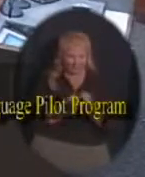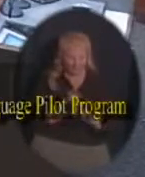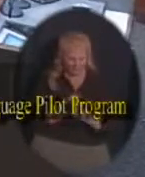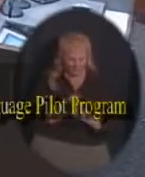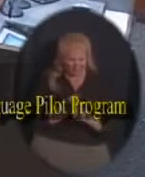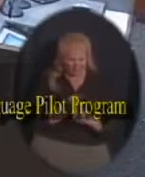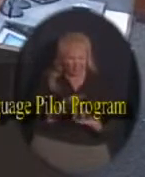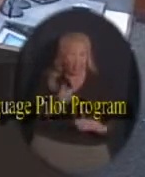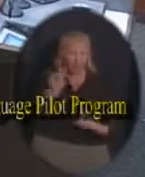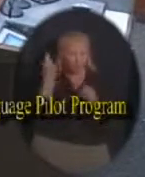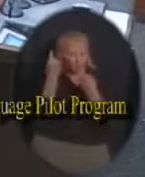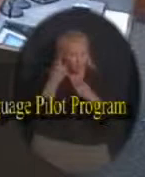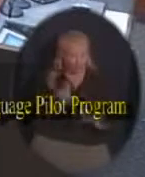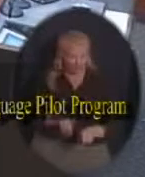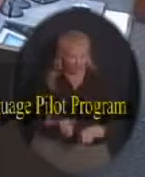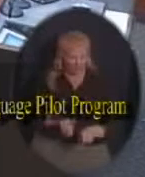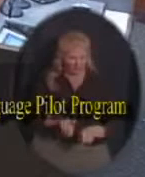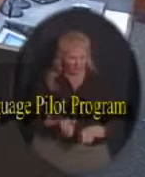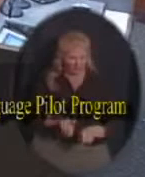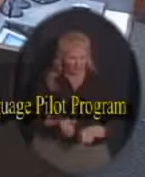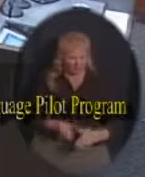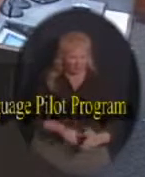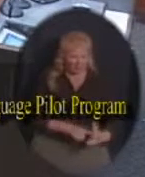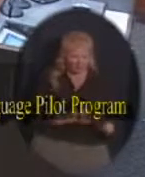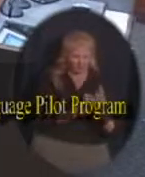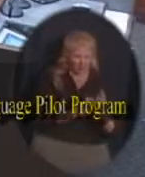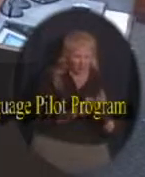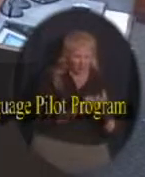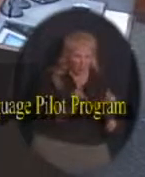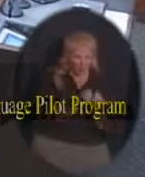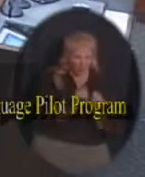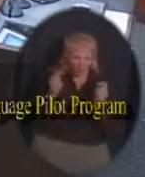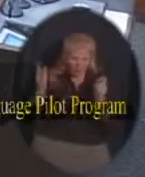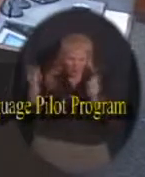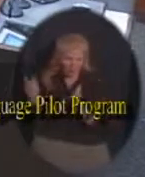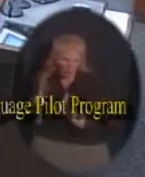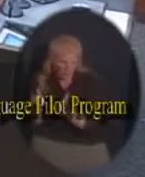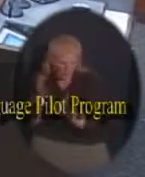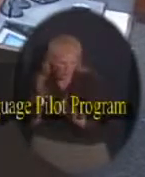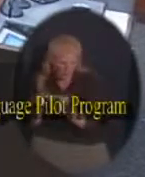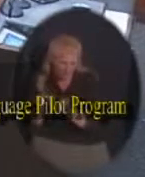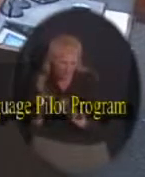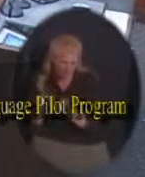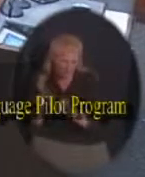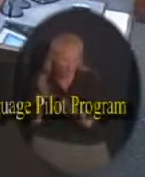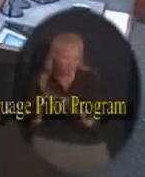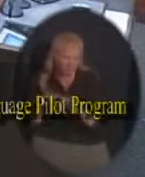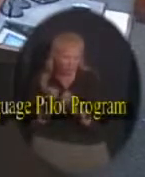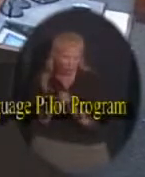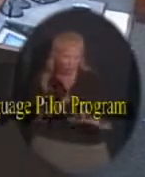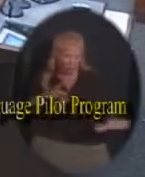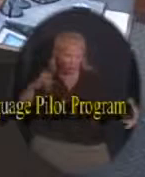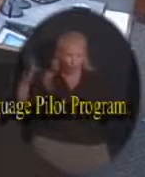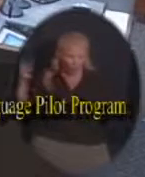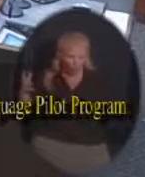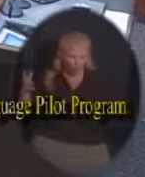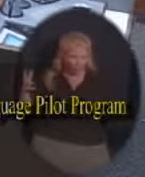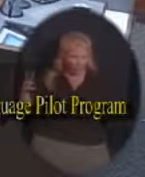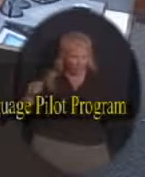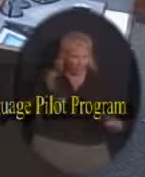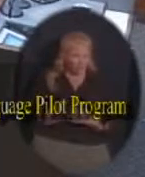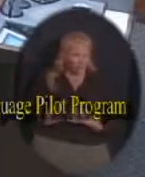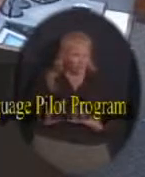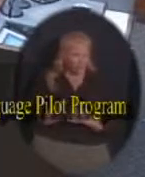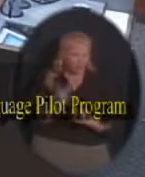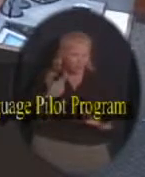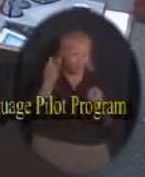I would agree then we've gone from a small limited pilot to just doing the rest. I would agree with that. I